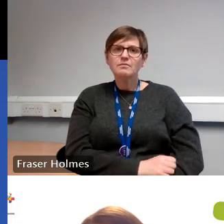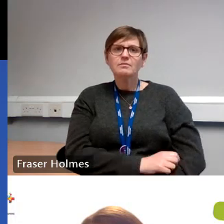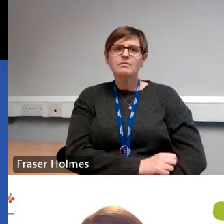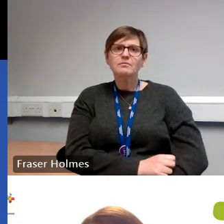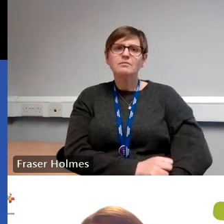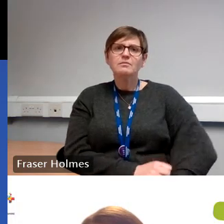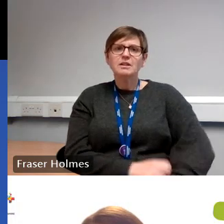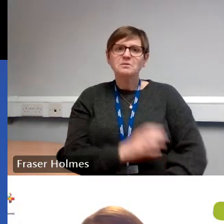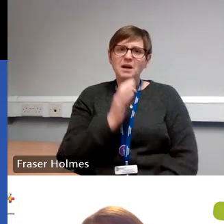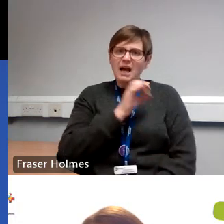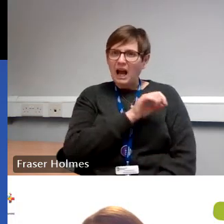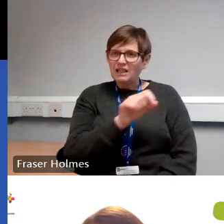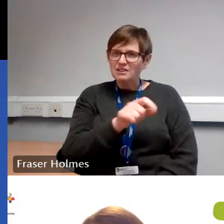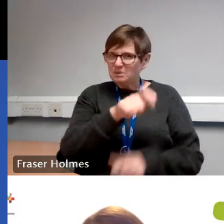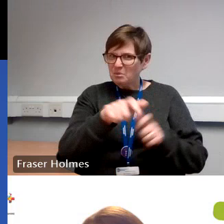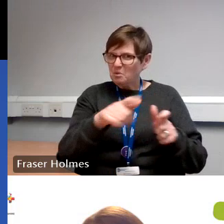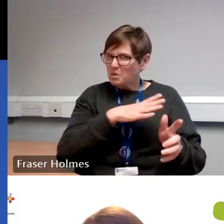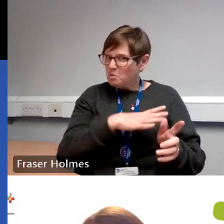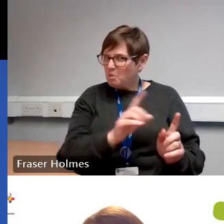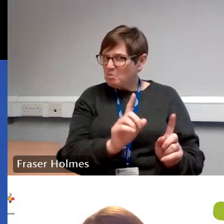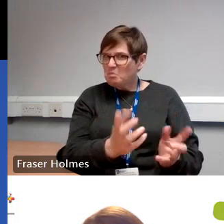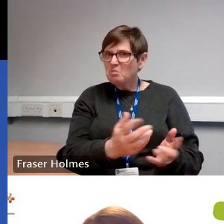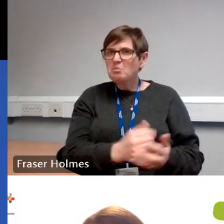Ask people what they want.